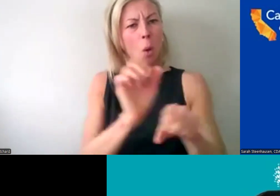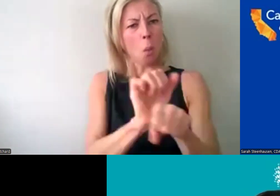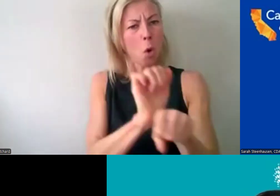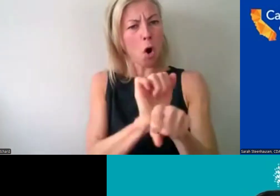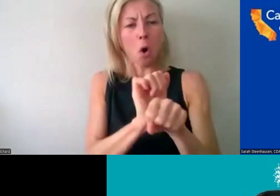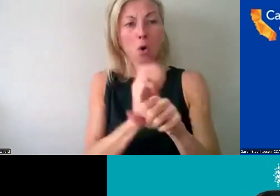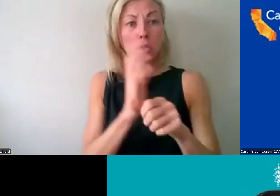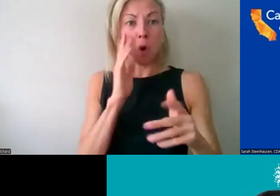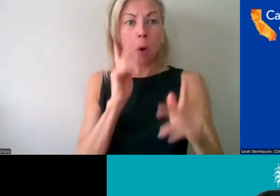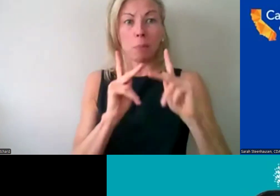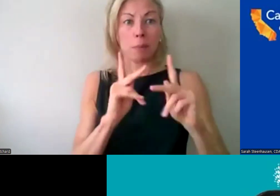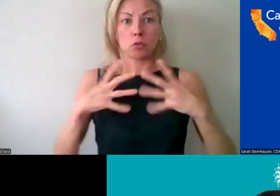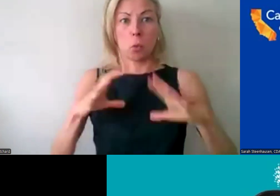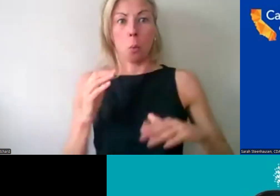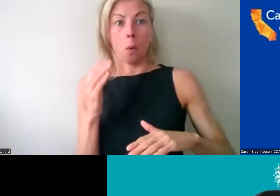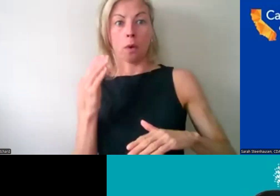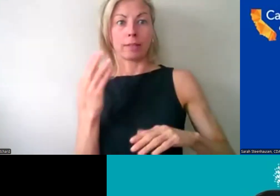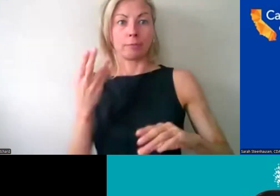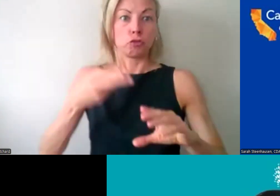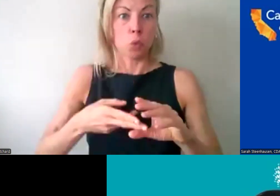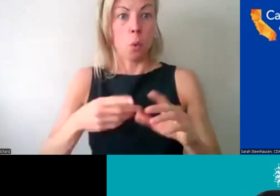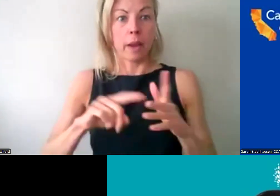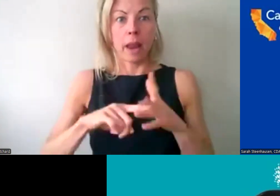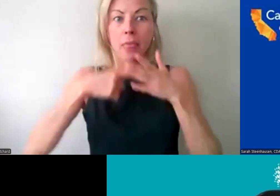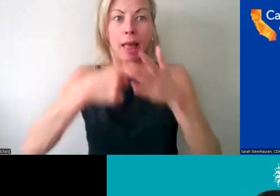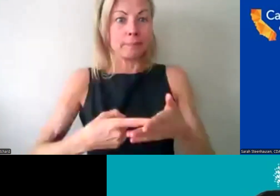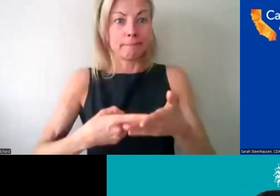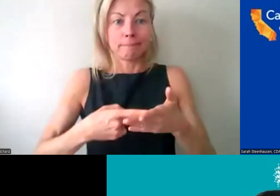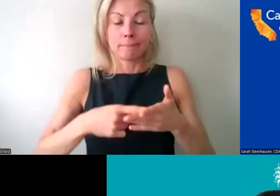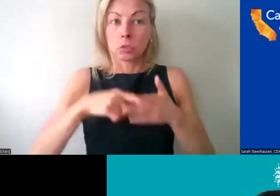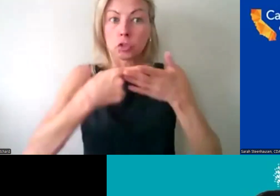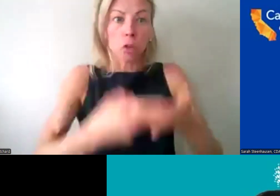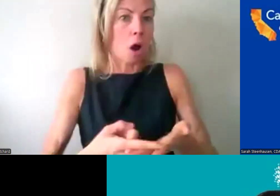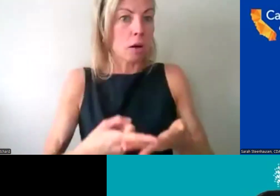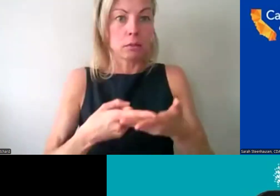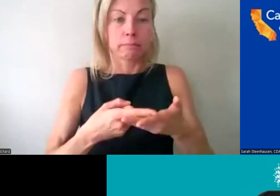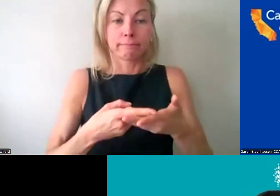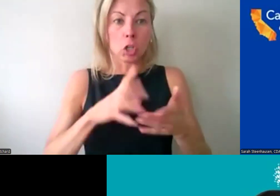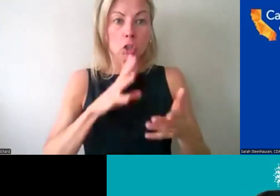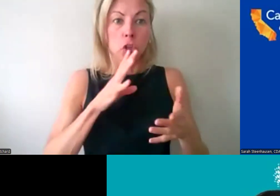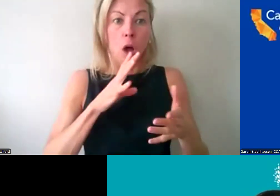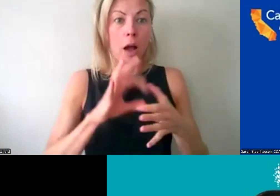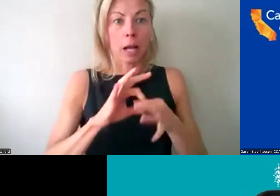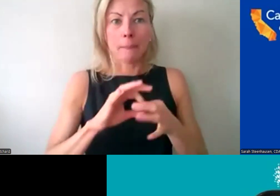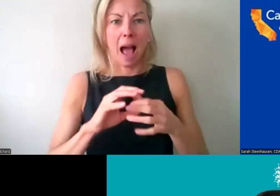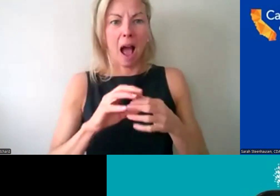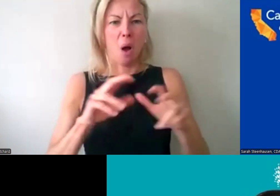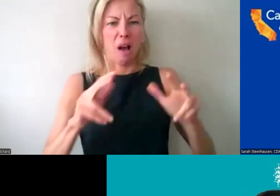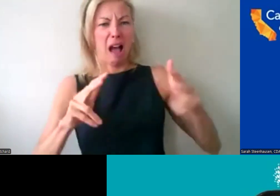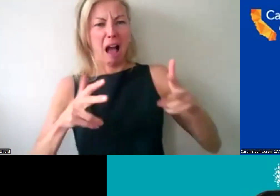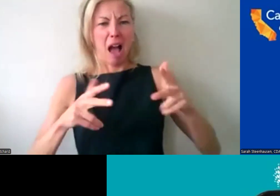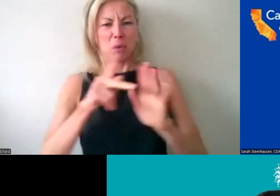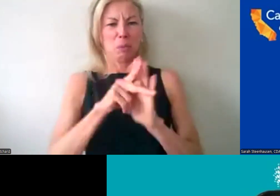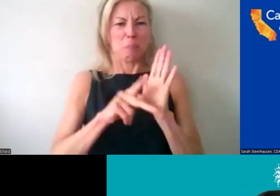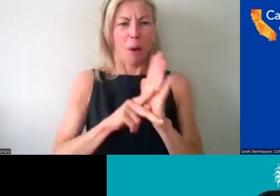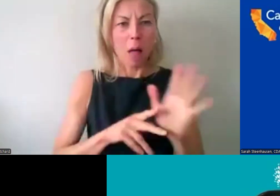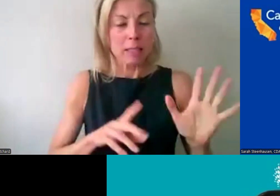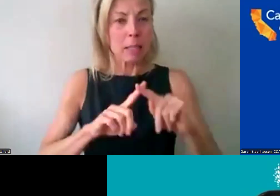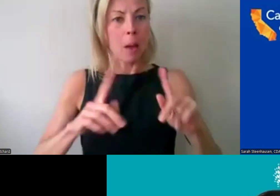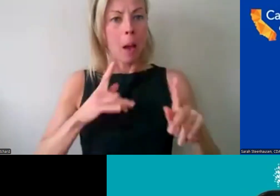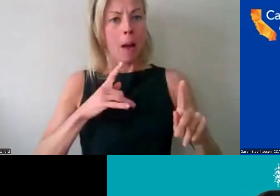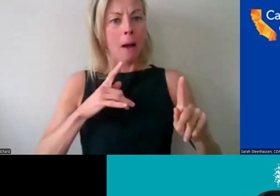in and start talking about, you know, some wonky policy issue, you know, how we can do it so that they feel prepared, that they